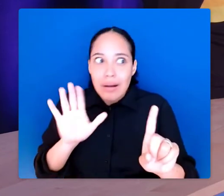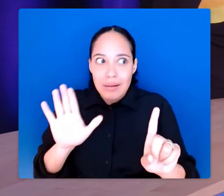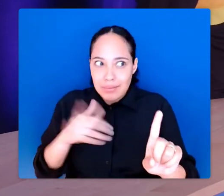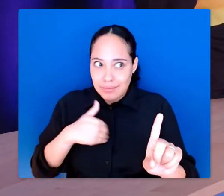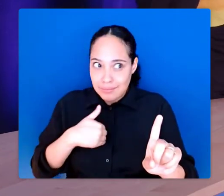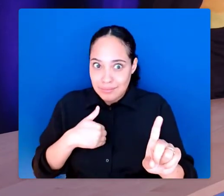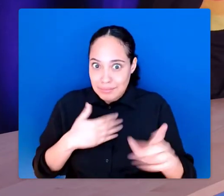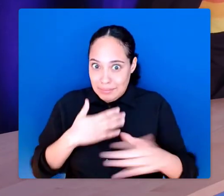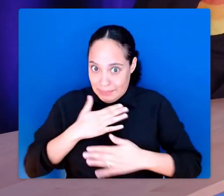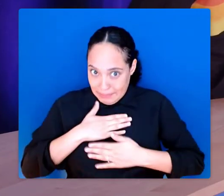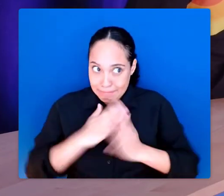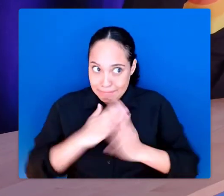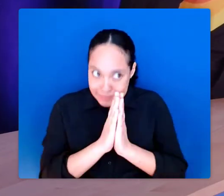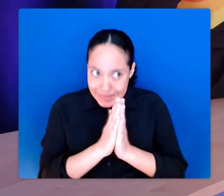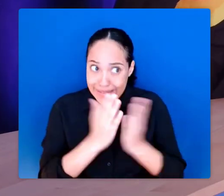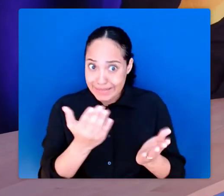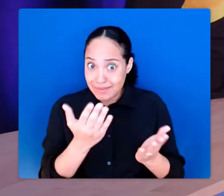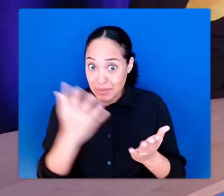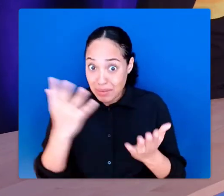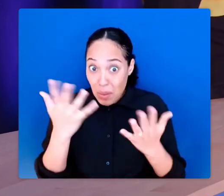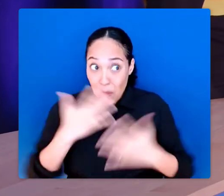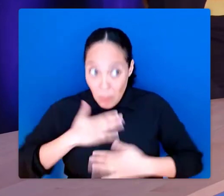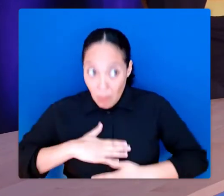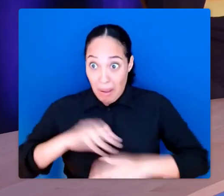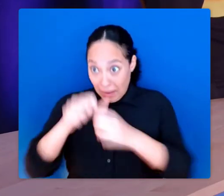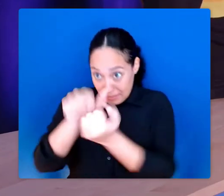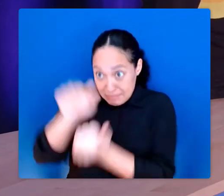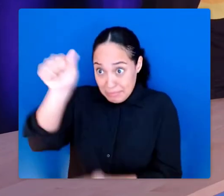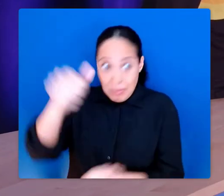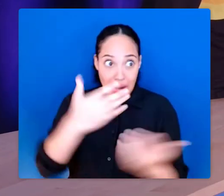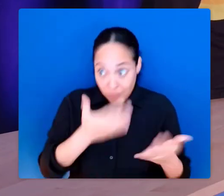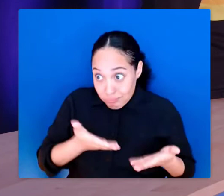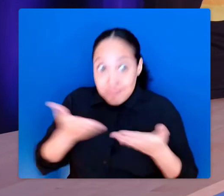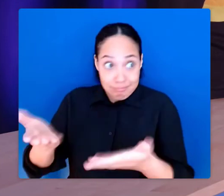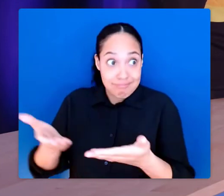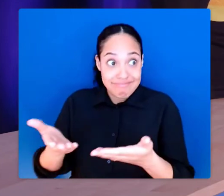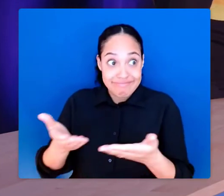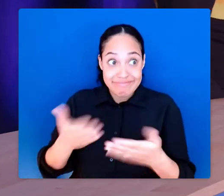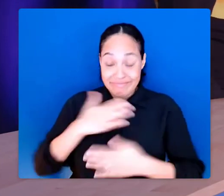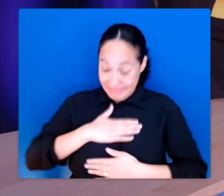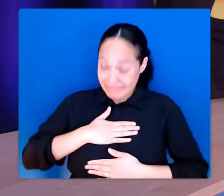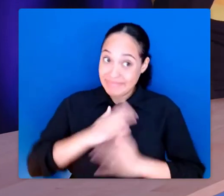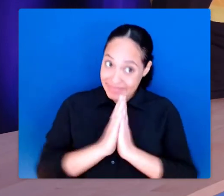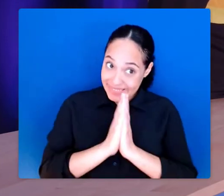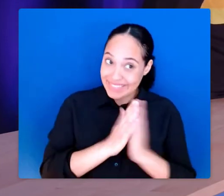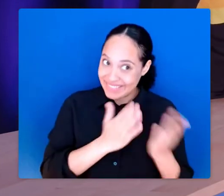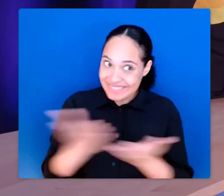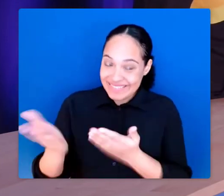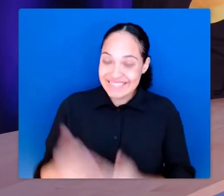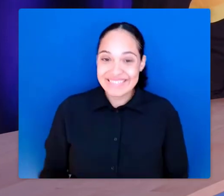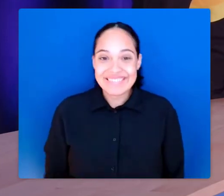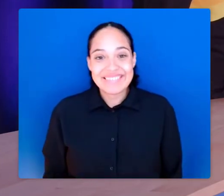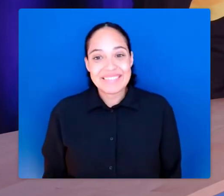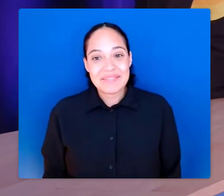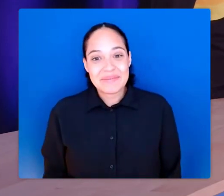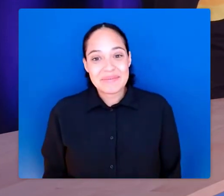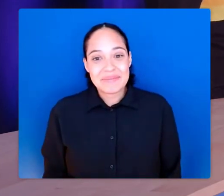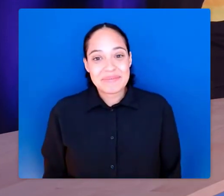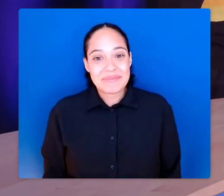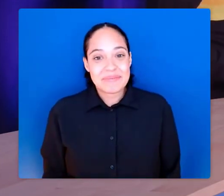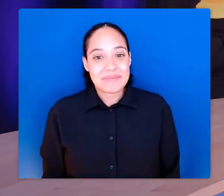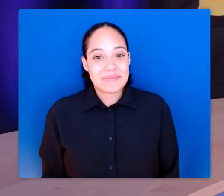into the data science field, right? So earmark areas, right, where you want to probably you can get into